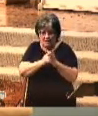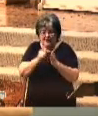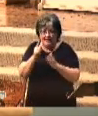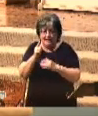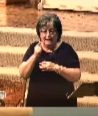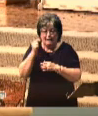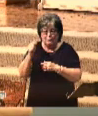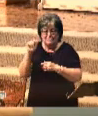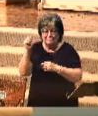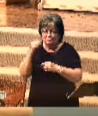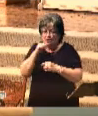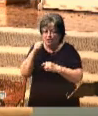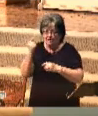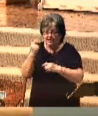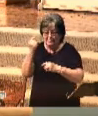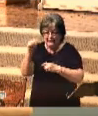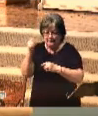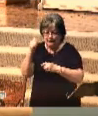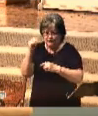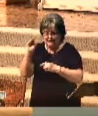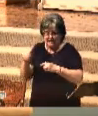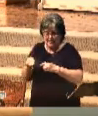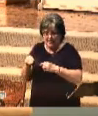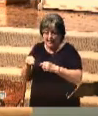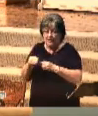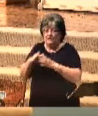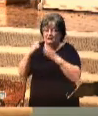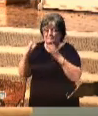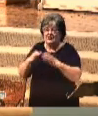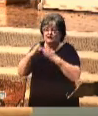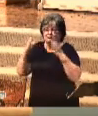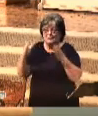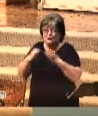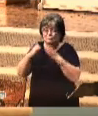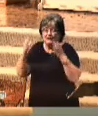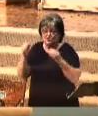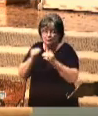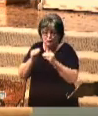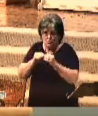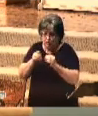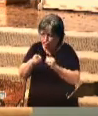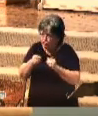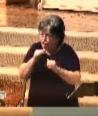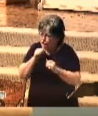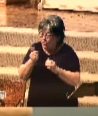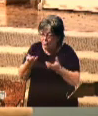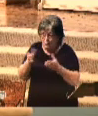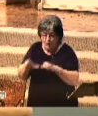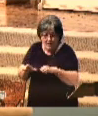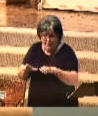what God was having Israel do. It was much, much, much more. You don't want Old Testament law.